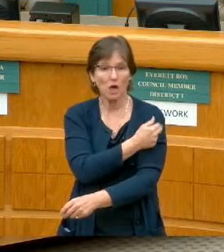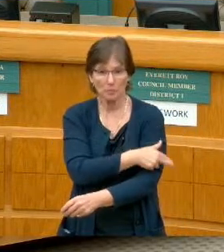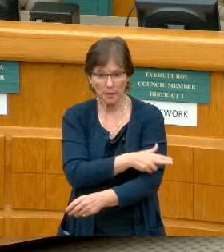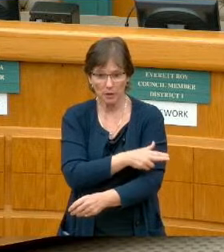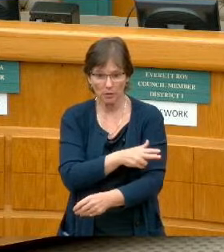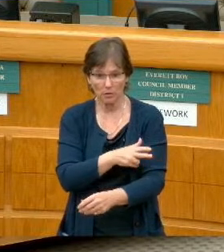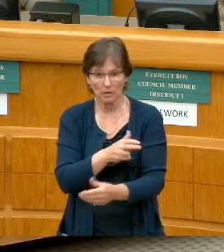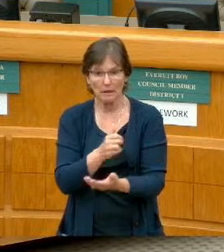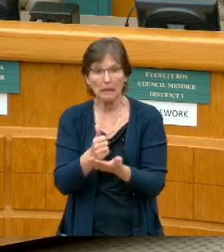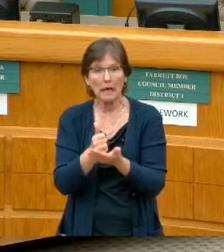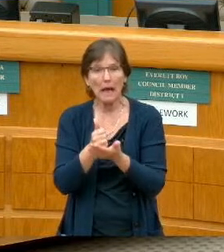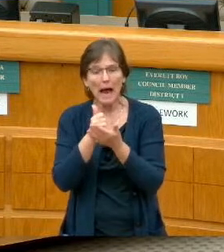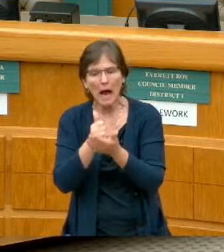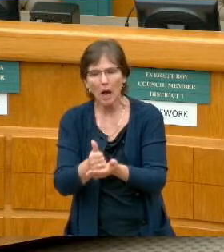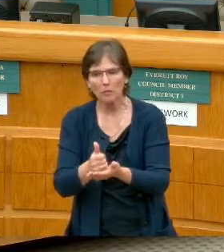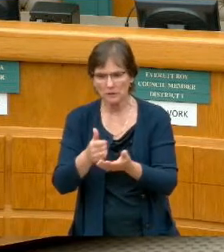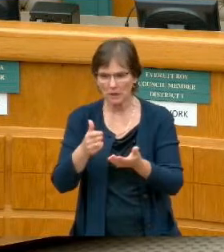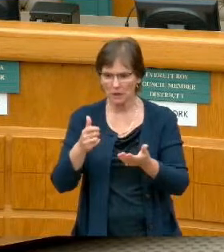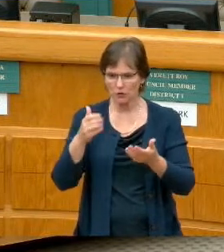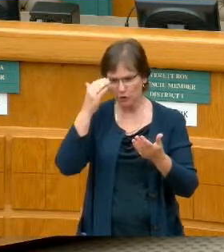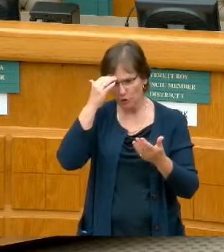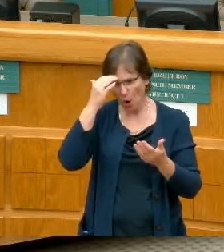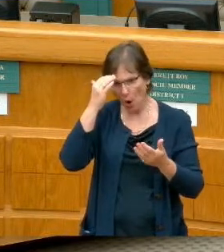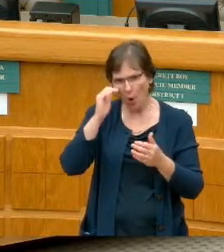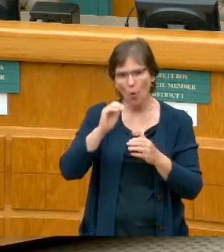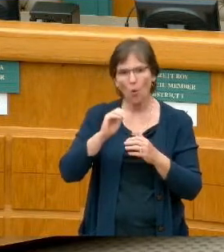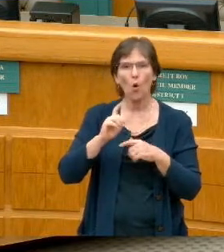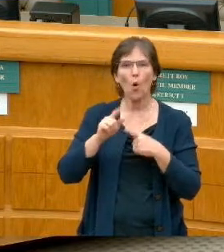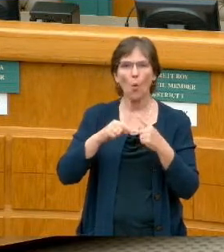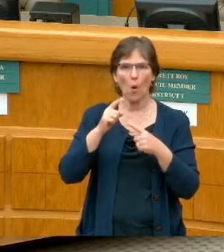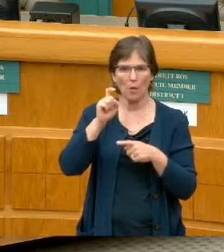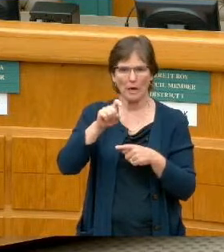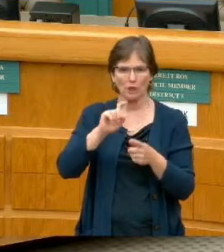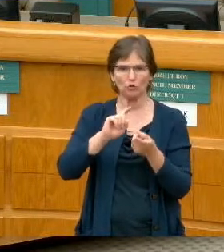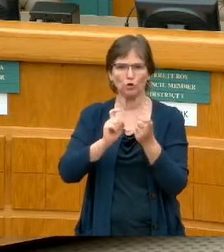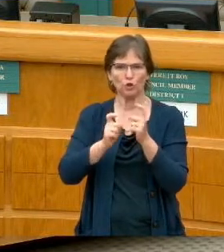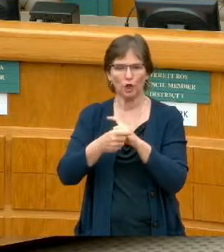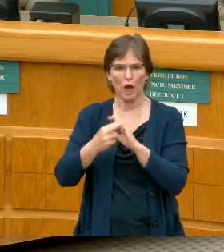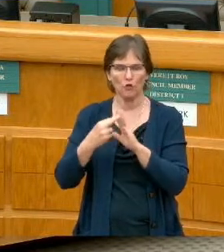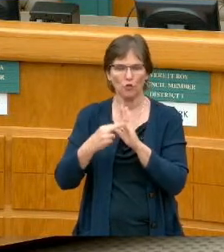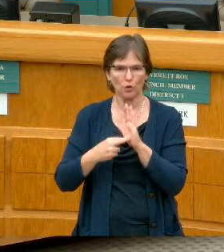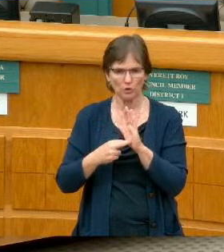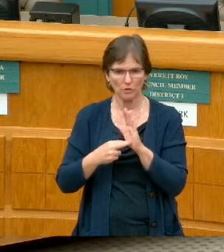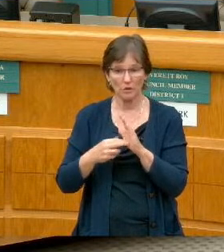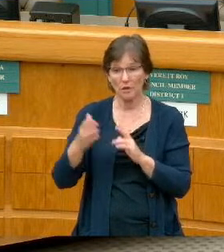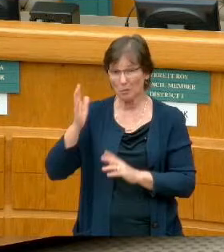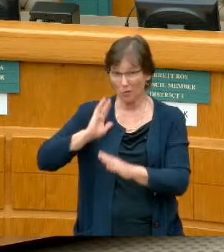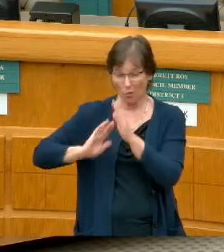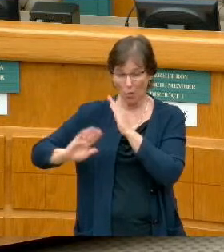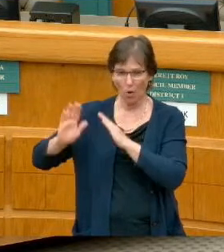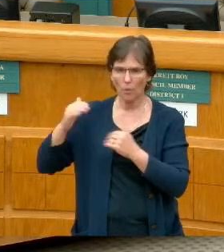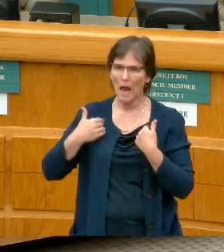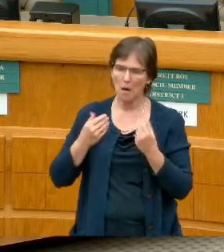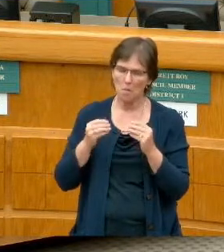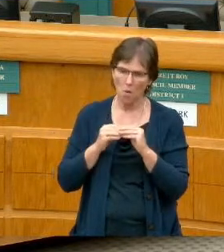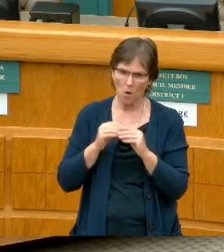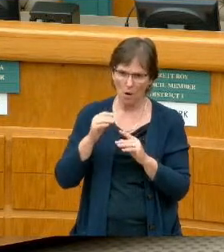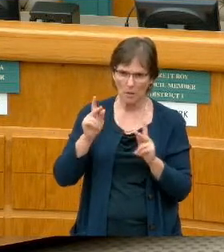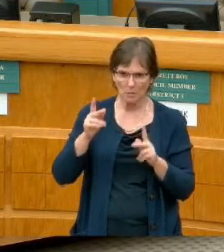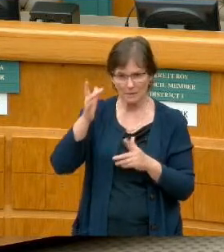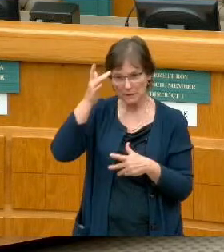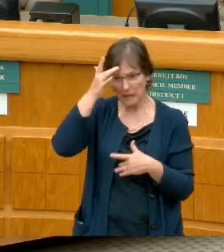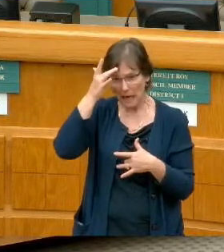recall this summer when things weren't looking good and our hospital capacity was very strained, our medical providers were being stretched very